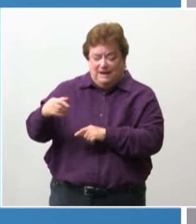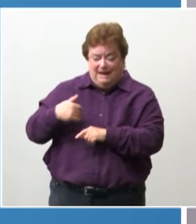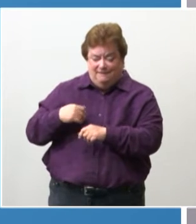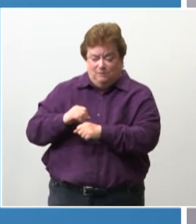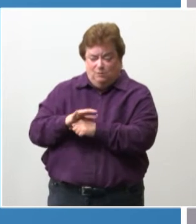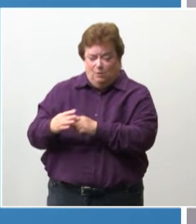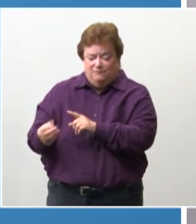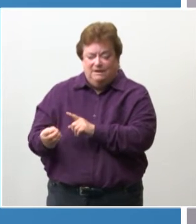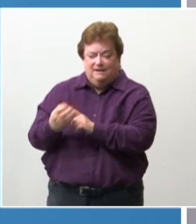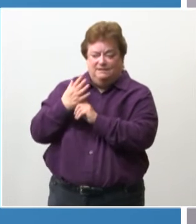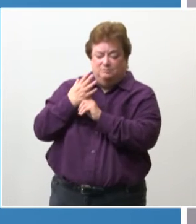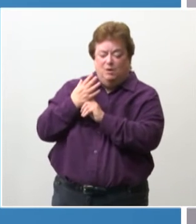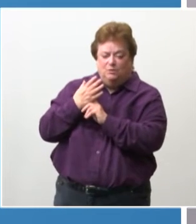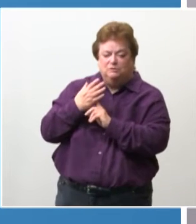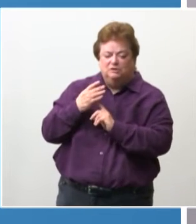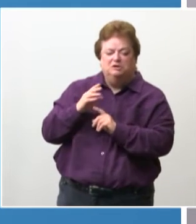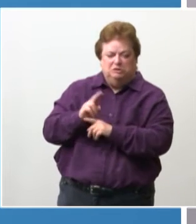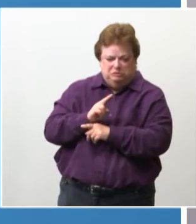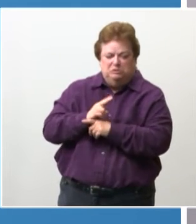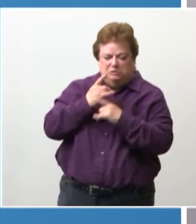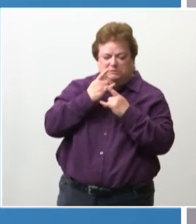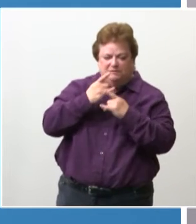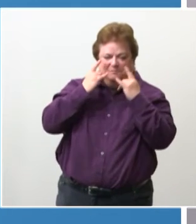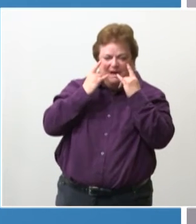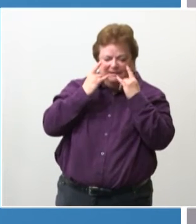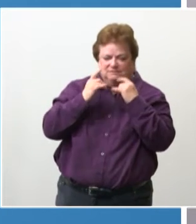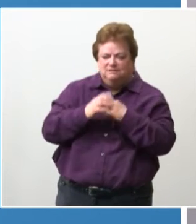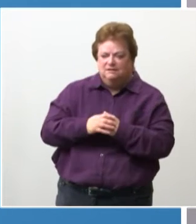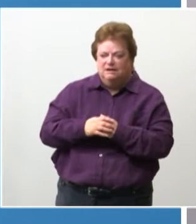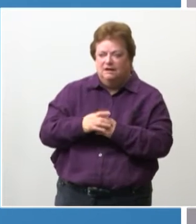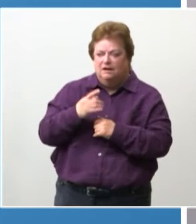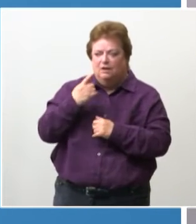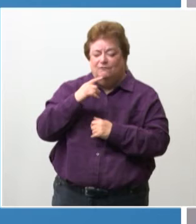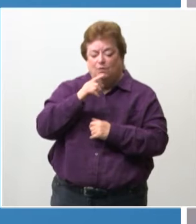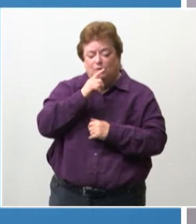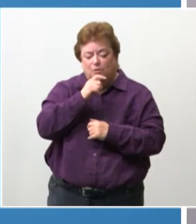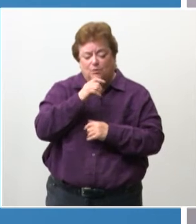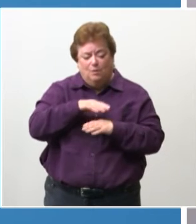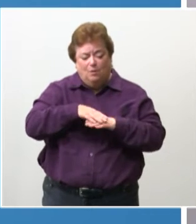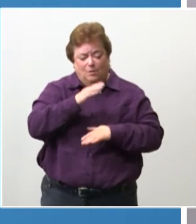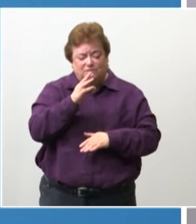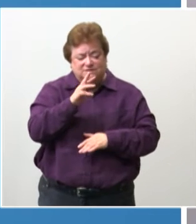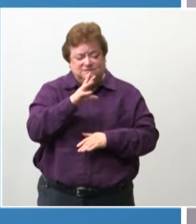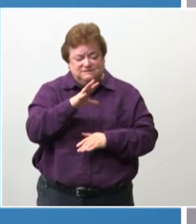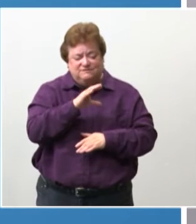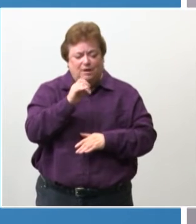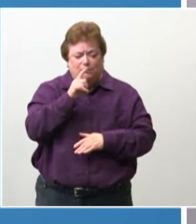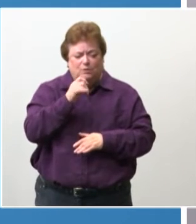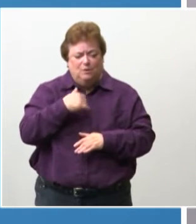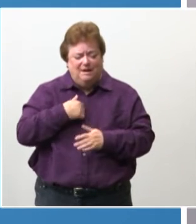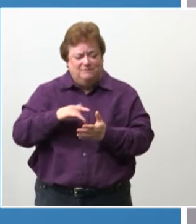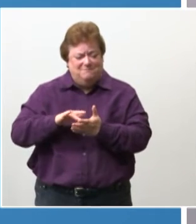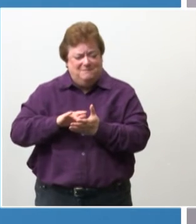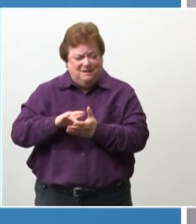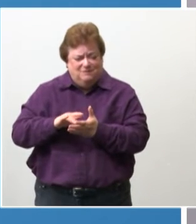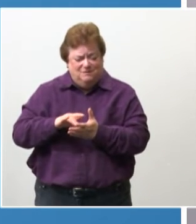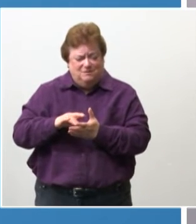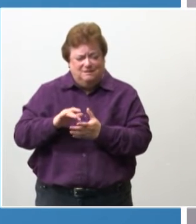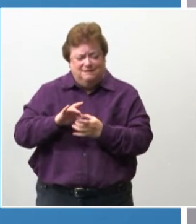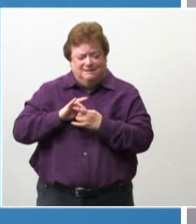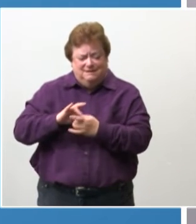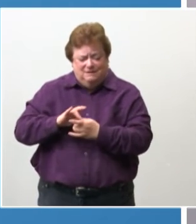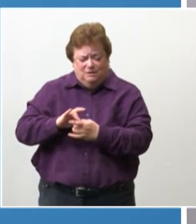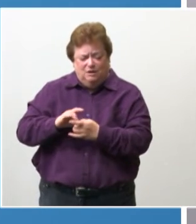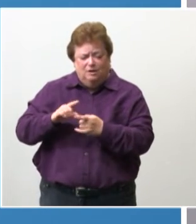virus. In addition, those over age 65 and people with medical conditions associated with higher risk